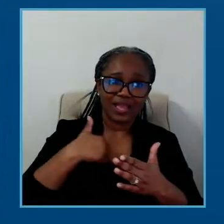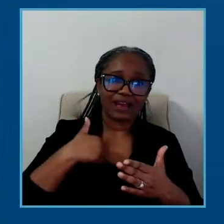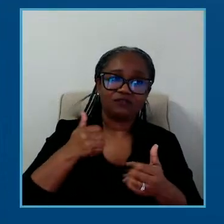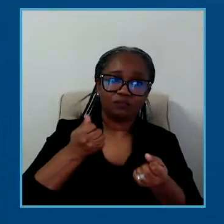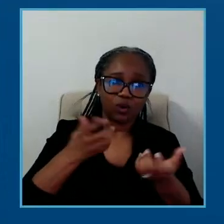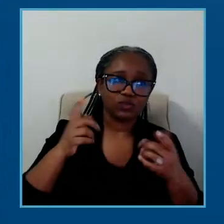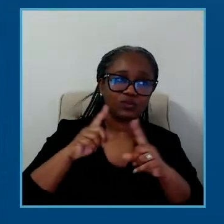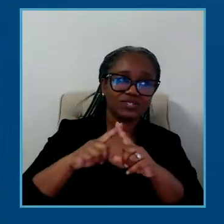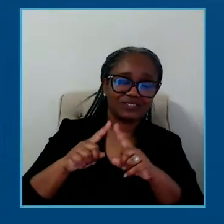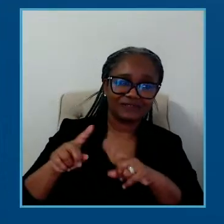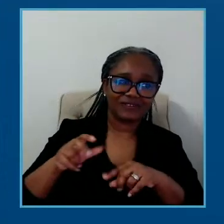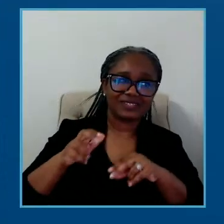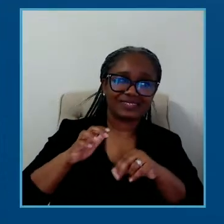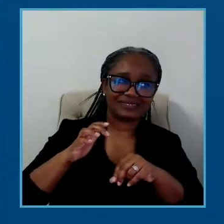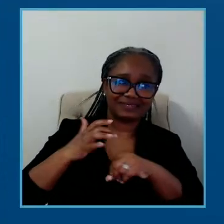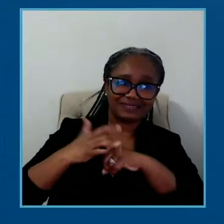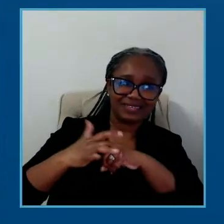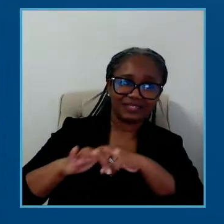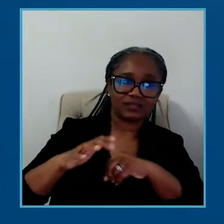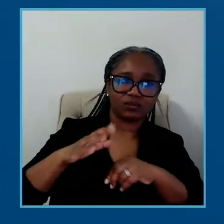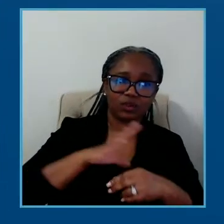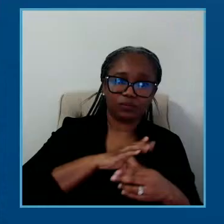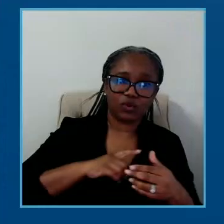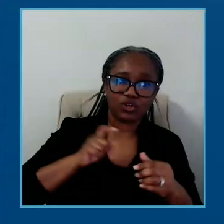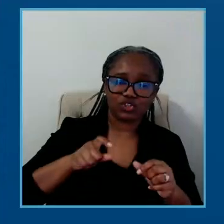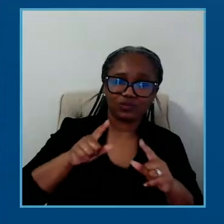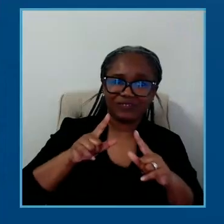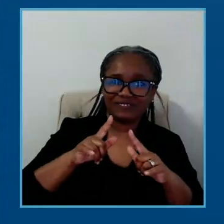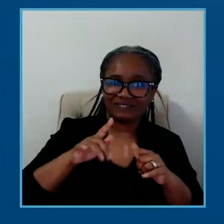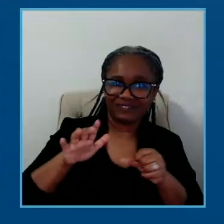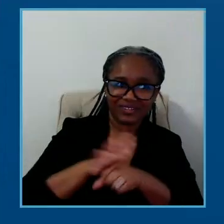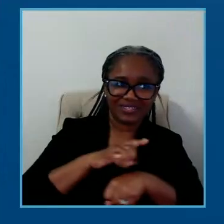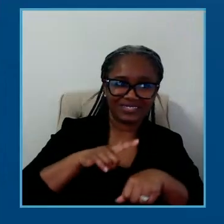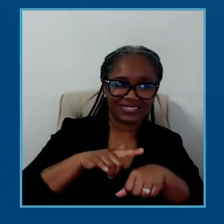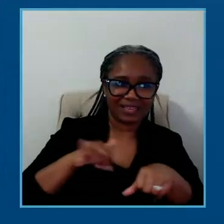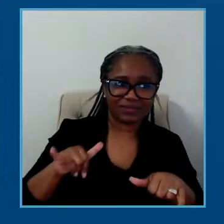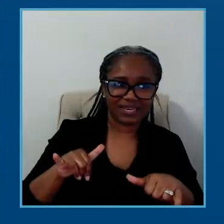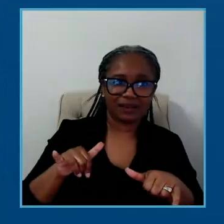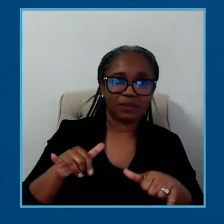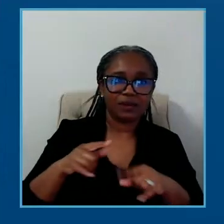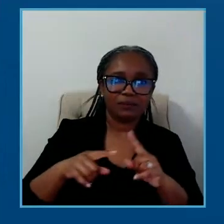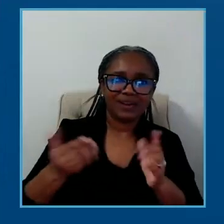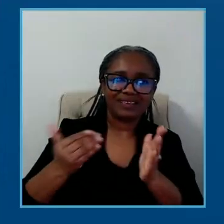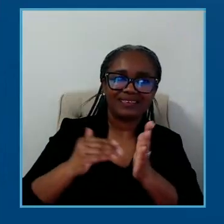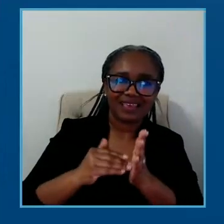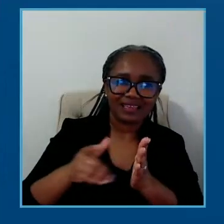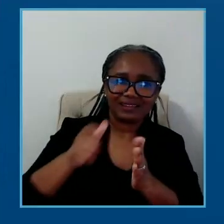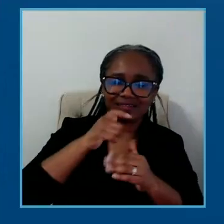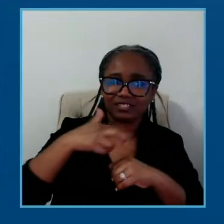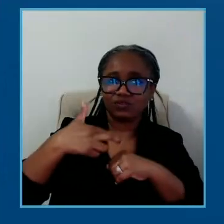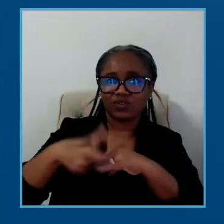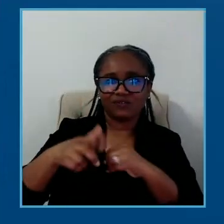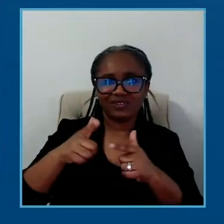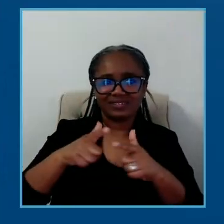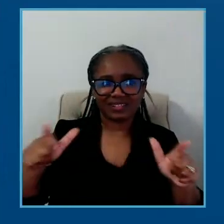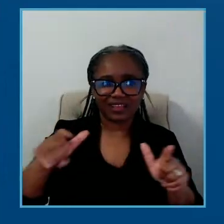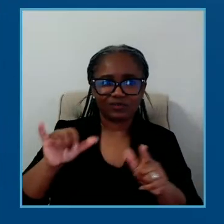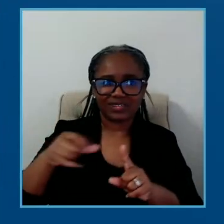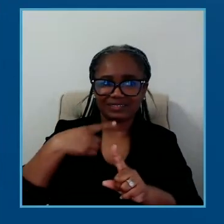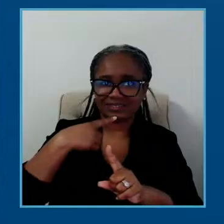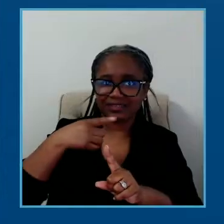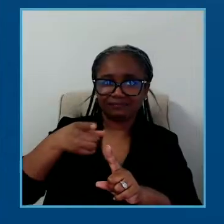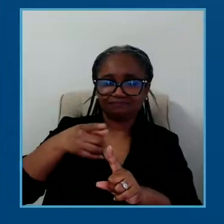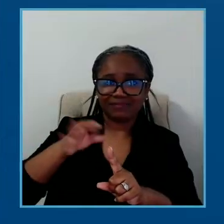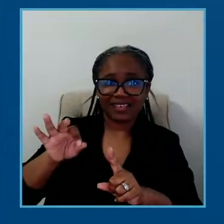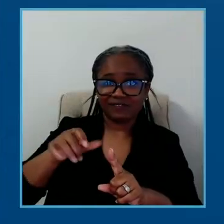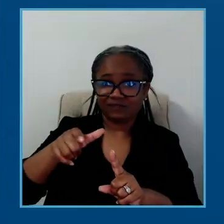a number of ways that organizations can do voting, which says that in an assembly or organization that does not have a rule or